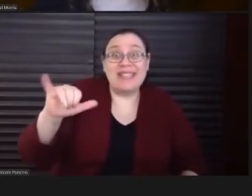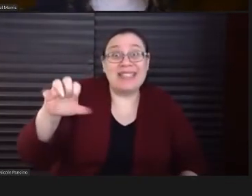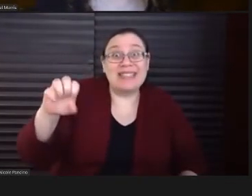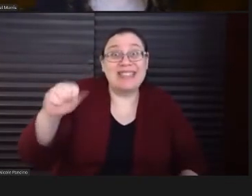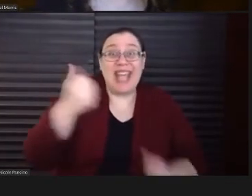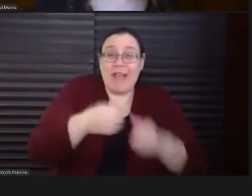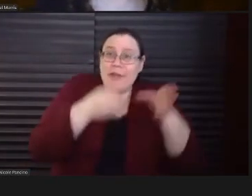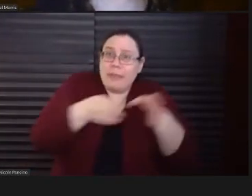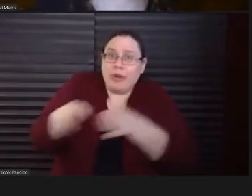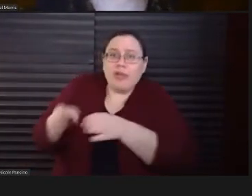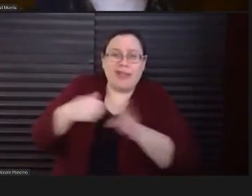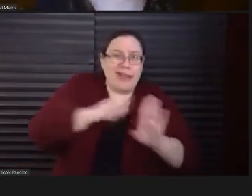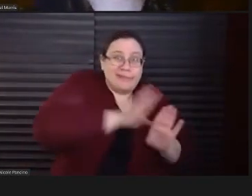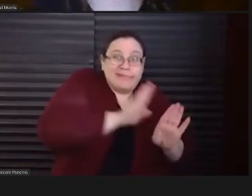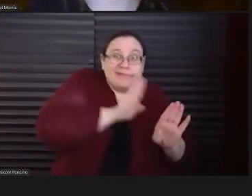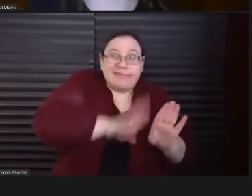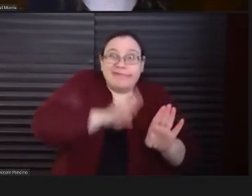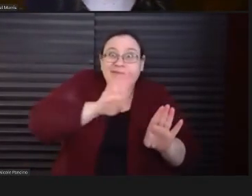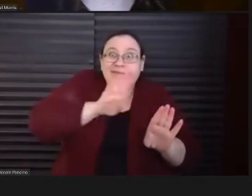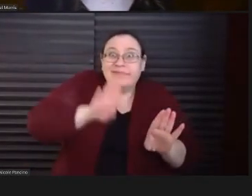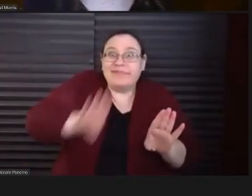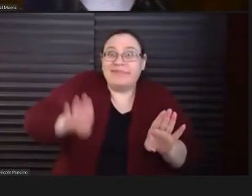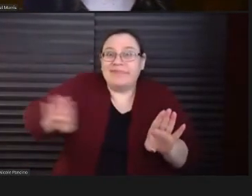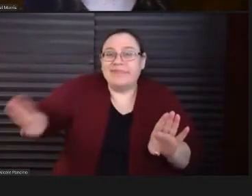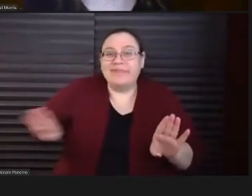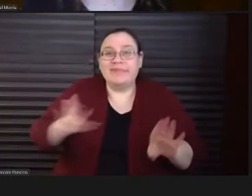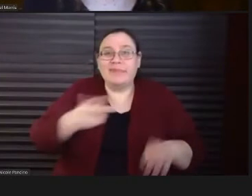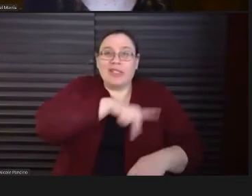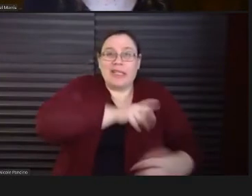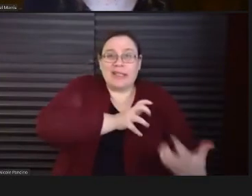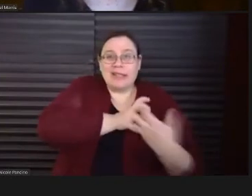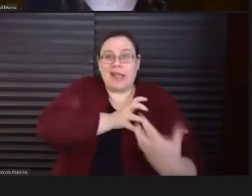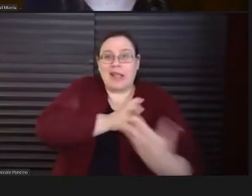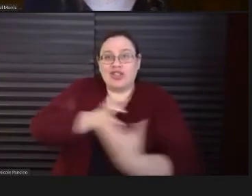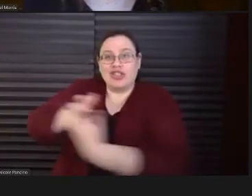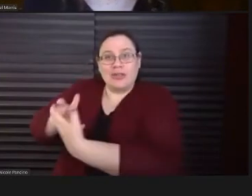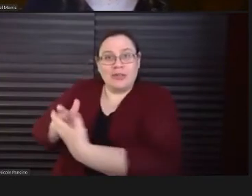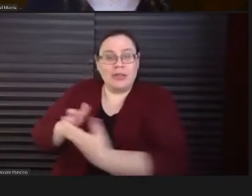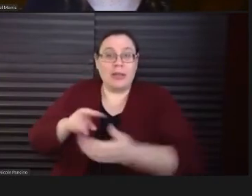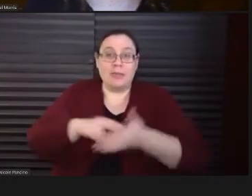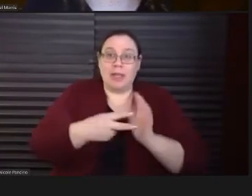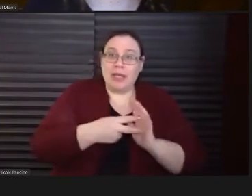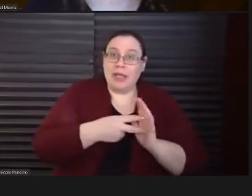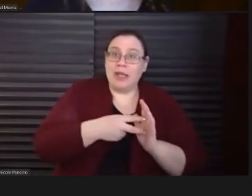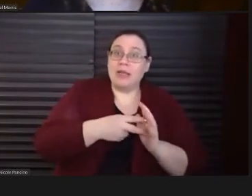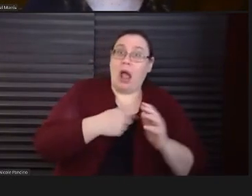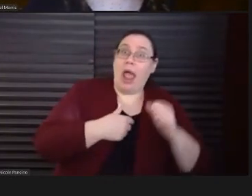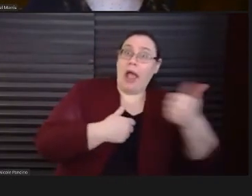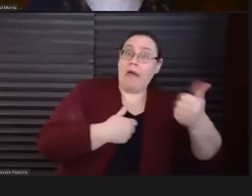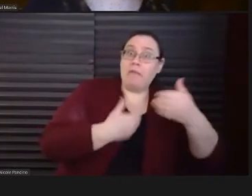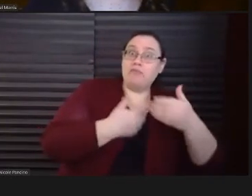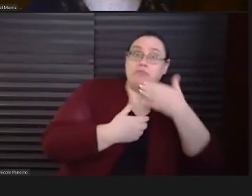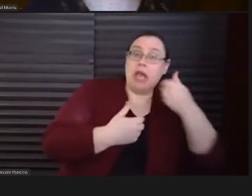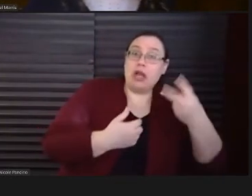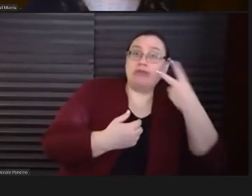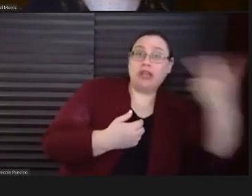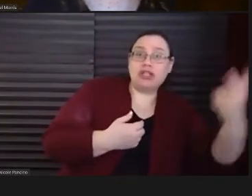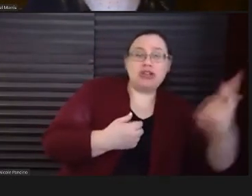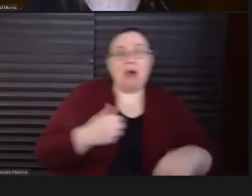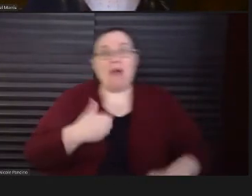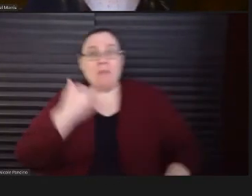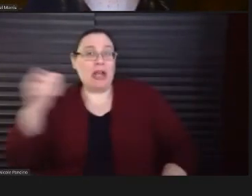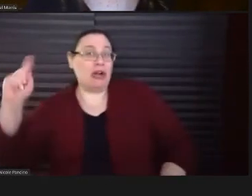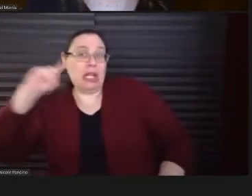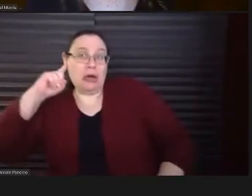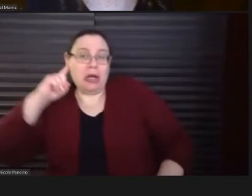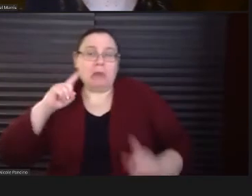their personalization, and personalization means some people have better vision, some people have better hearing, et cetera, et cetera. And you really have